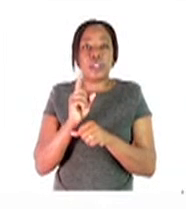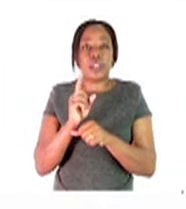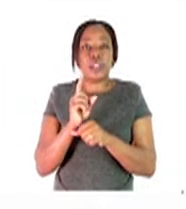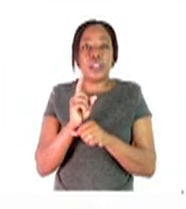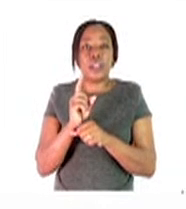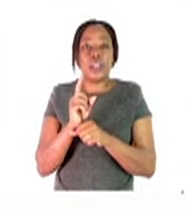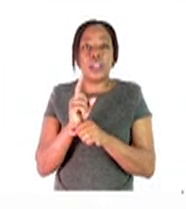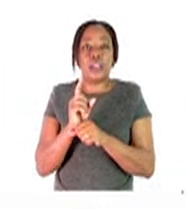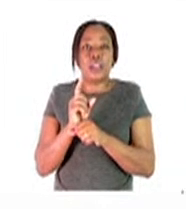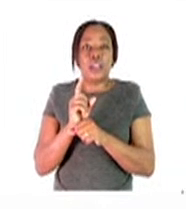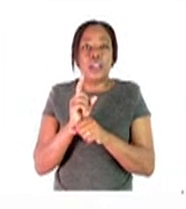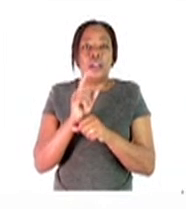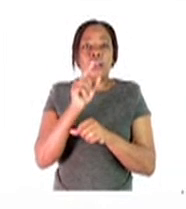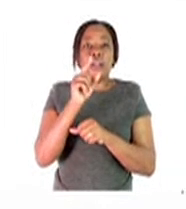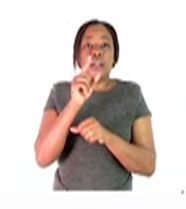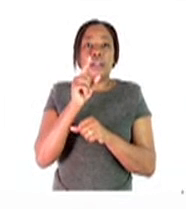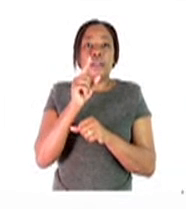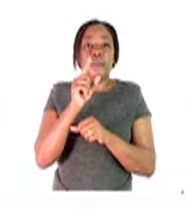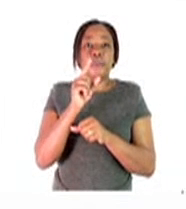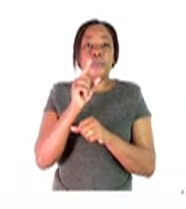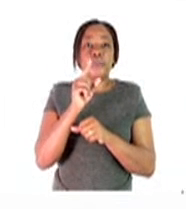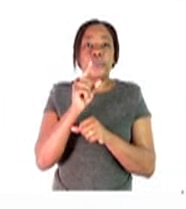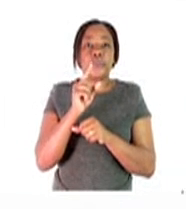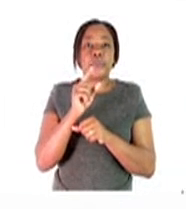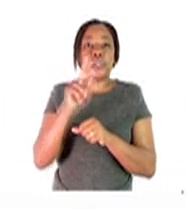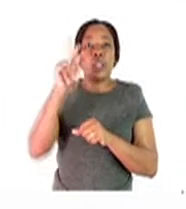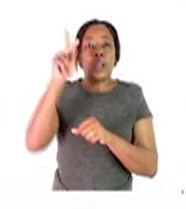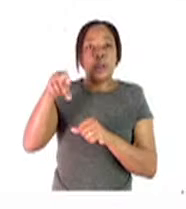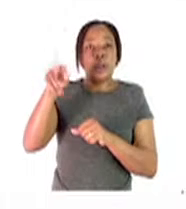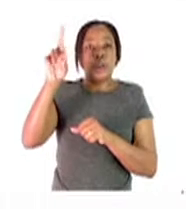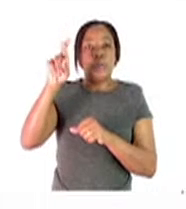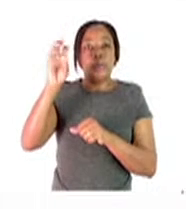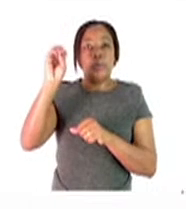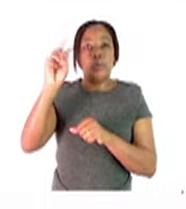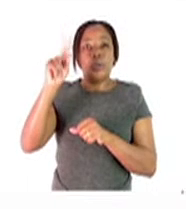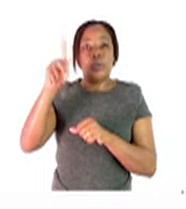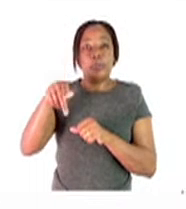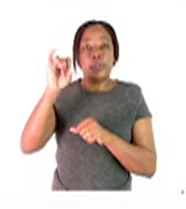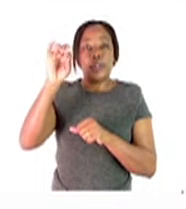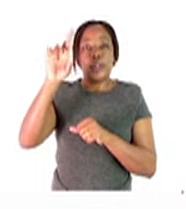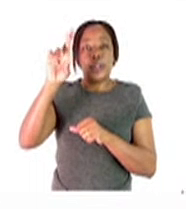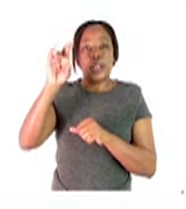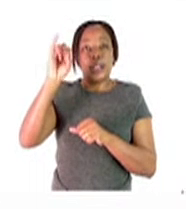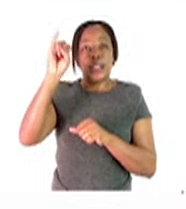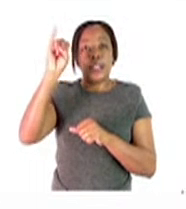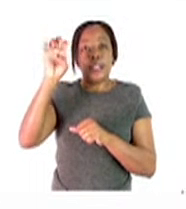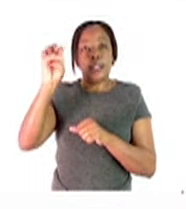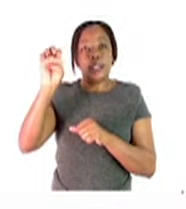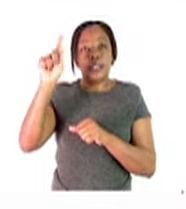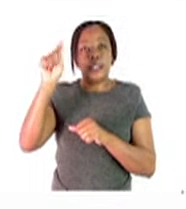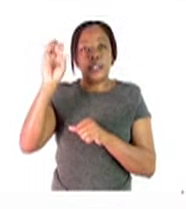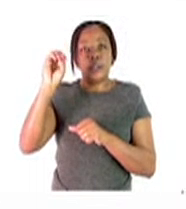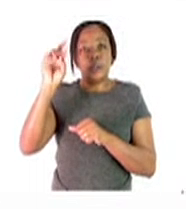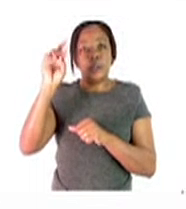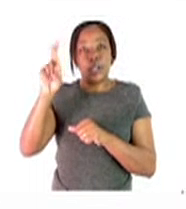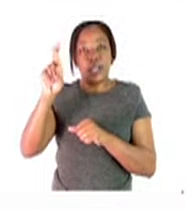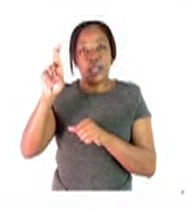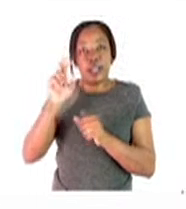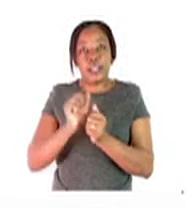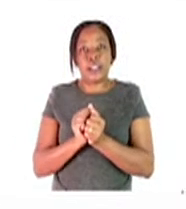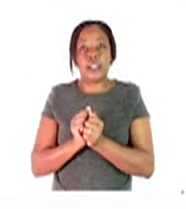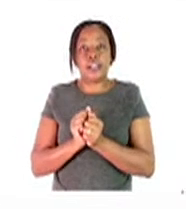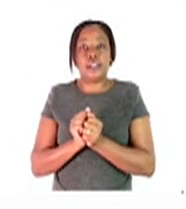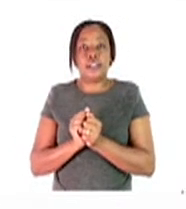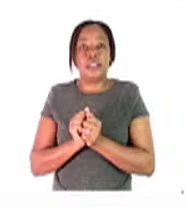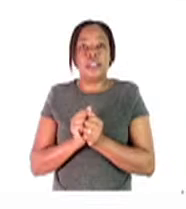proprietor of the guest house welcomed every guest. The proprietor is the word which is